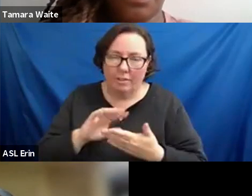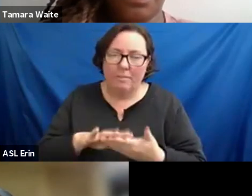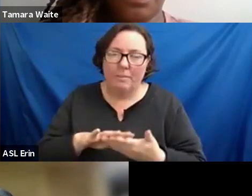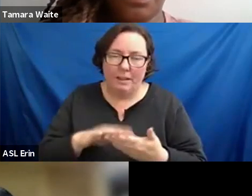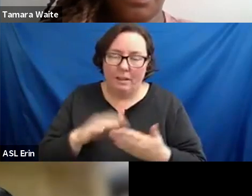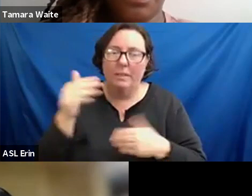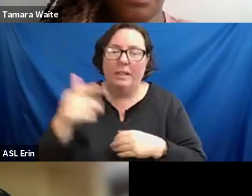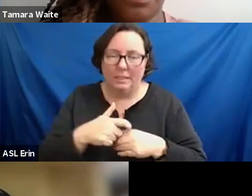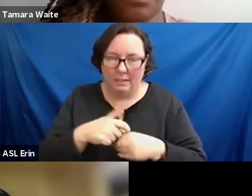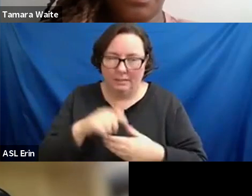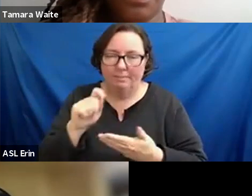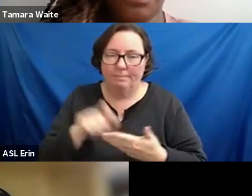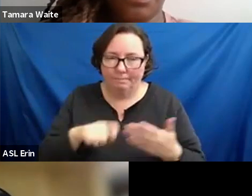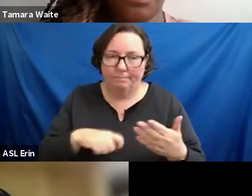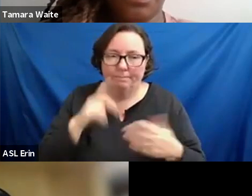down.